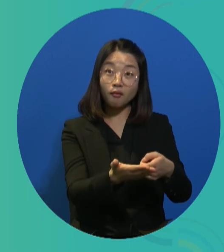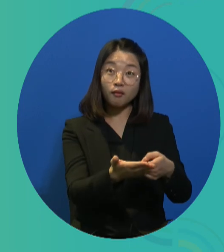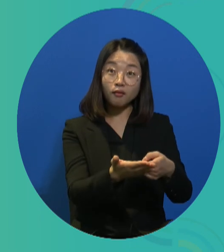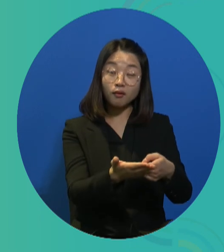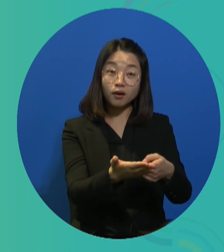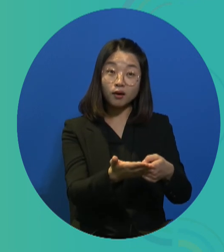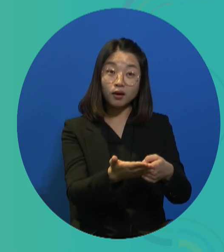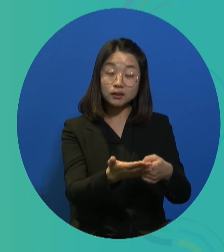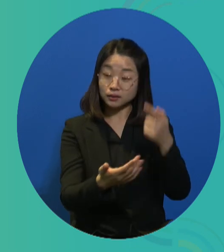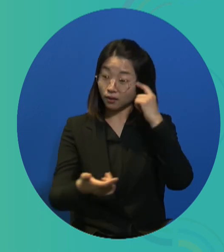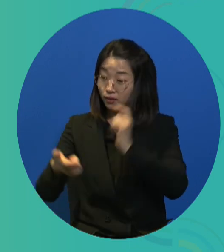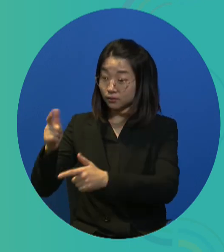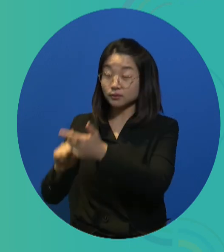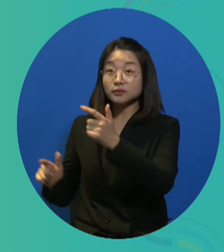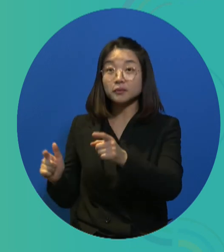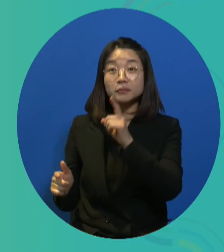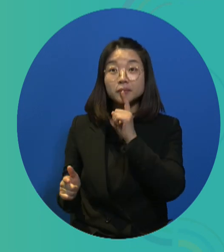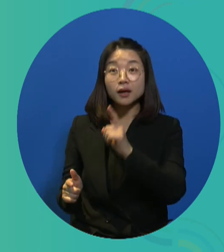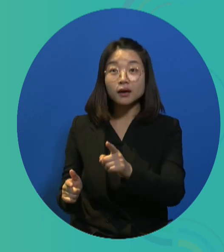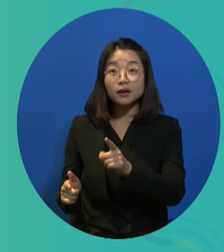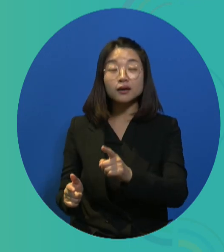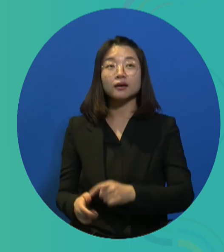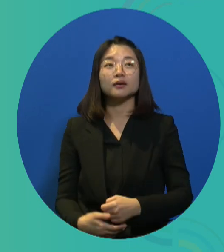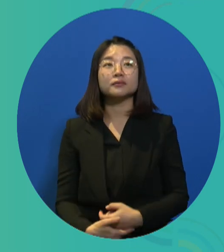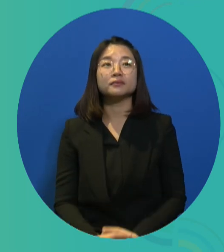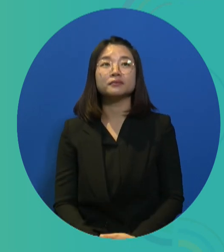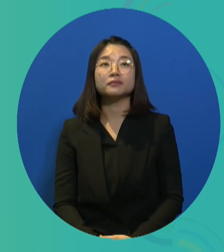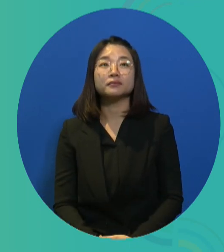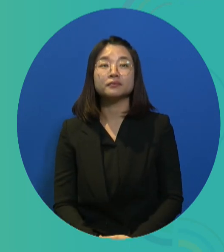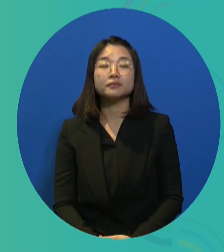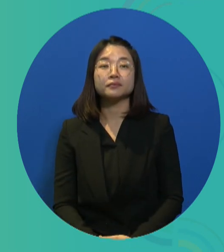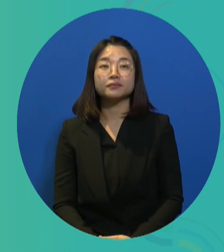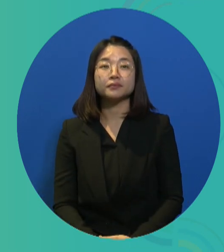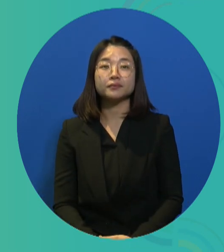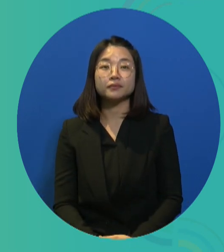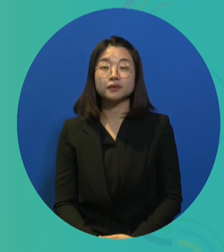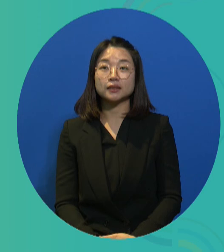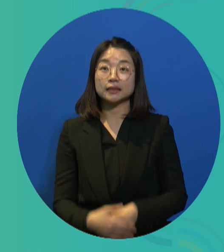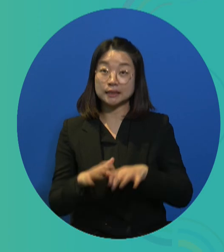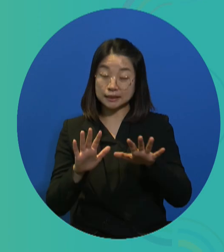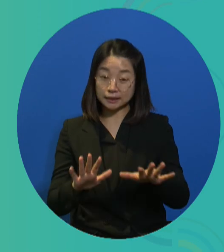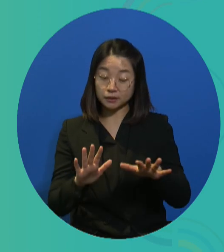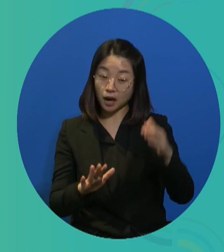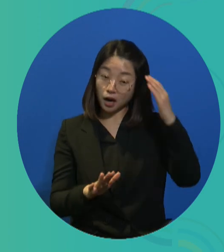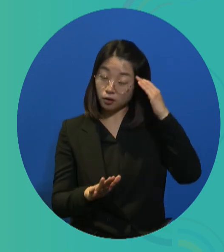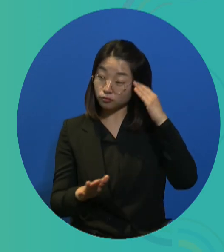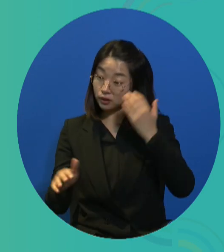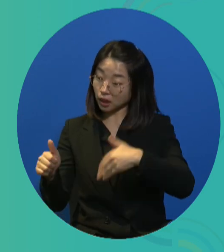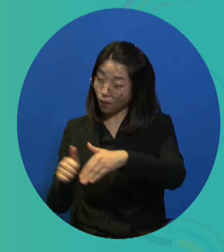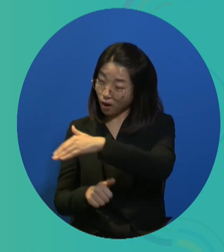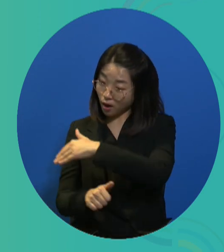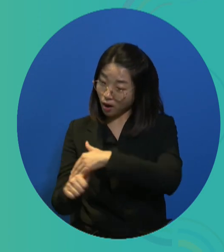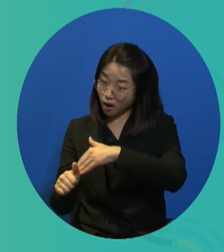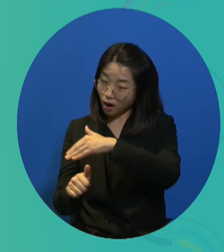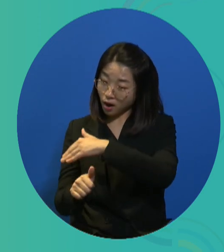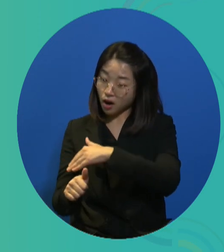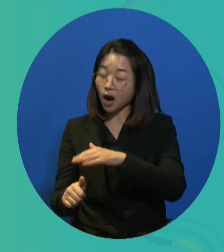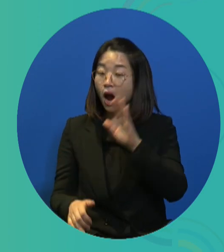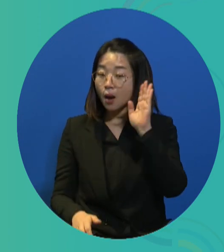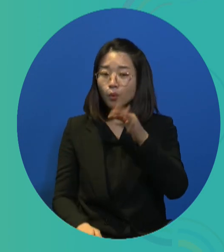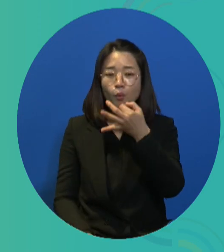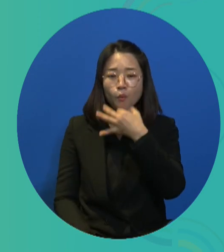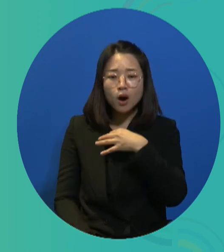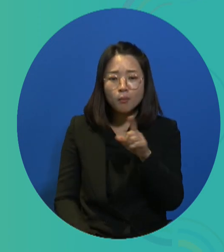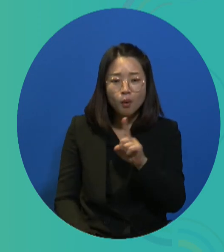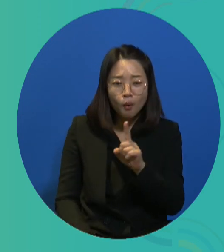individuals may or victims may be given right to file a lawsuit against the state or against certain parties.